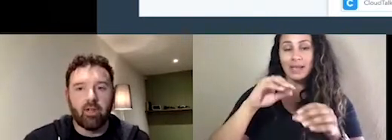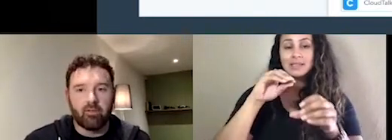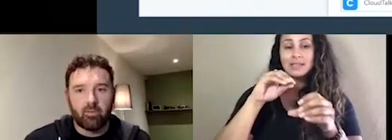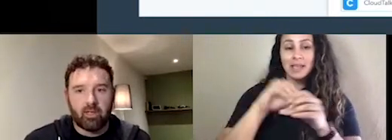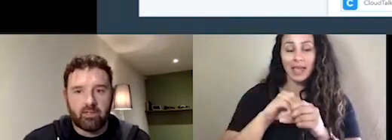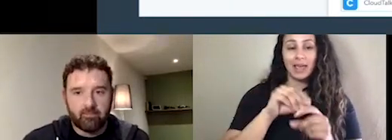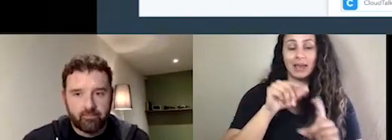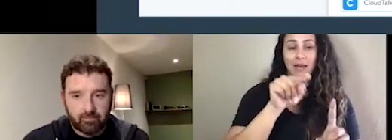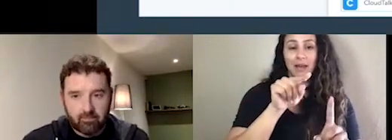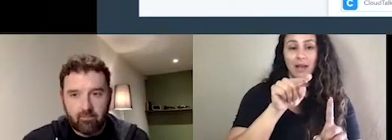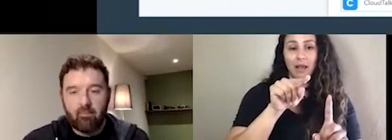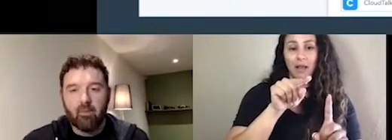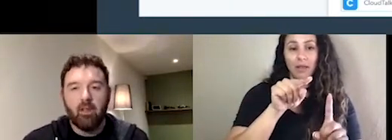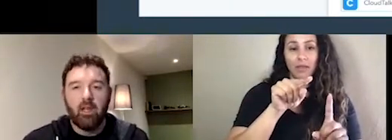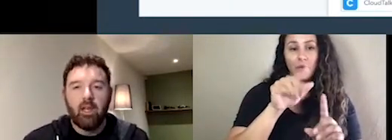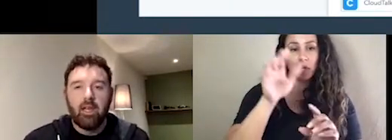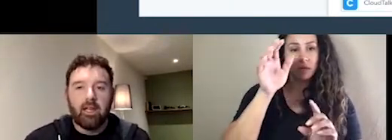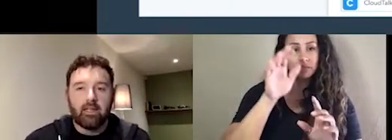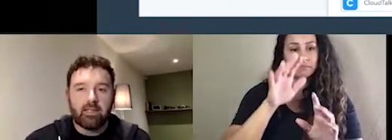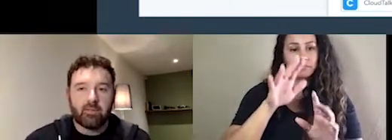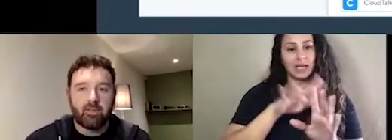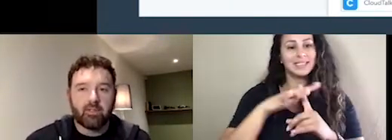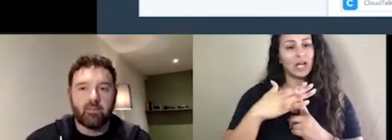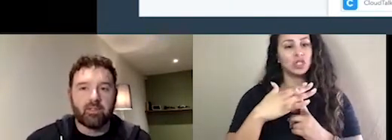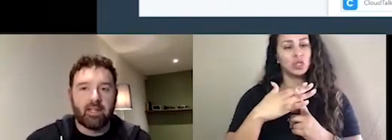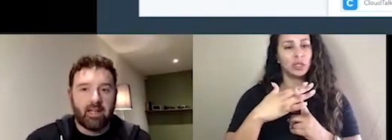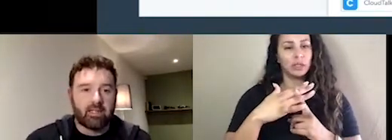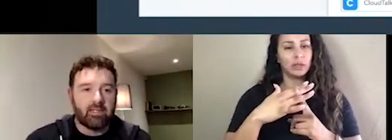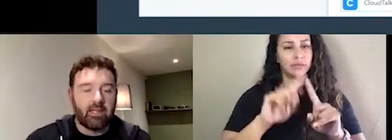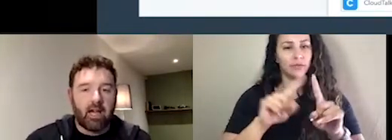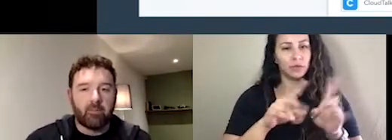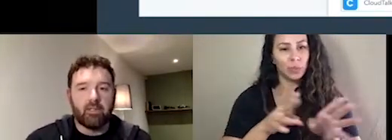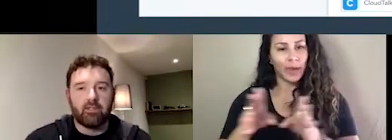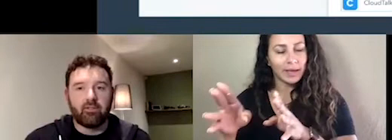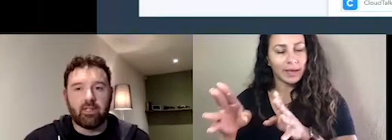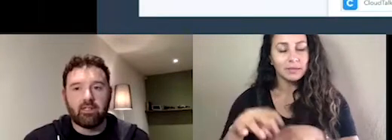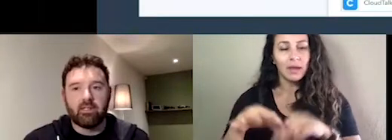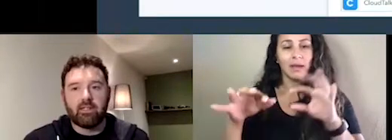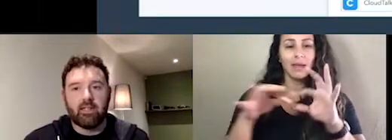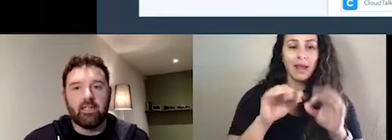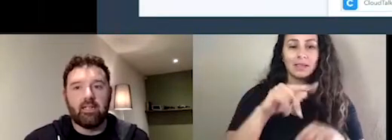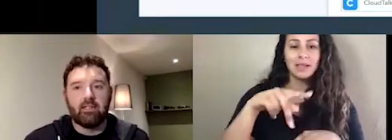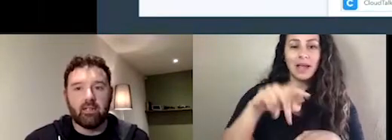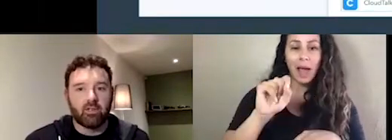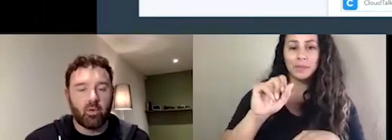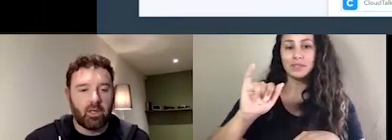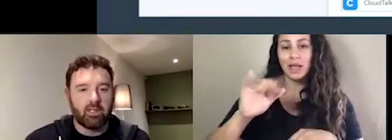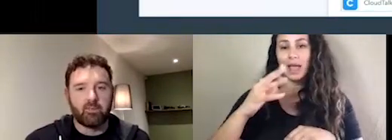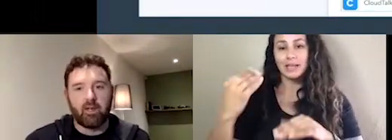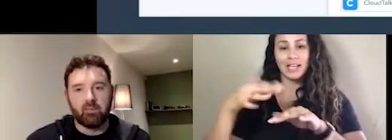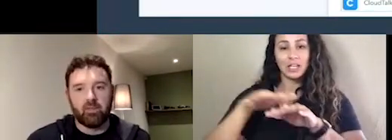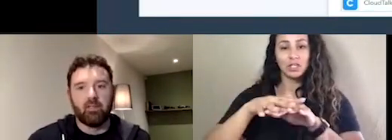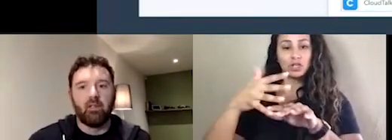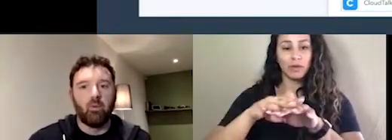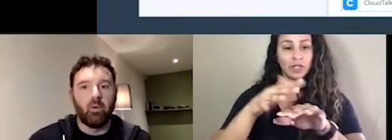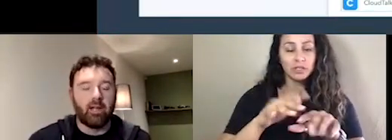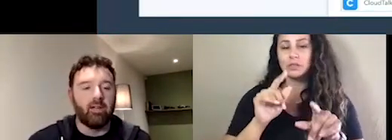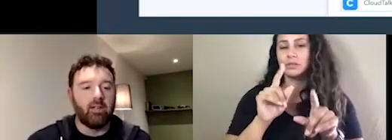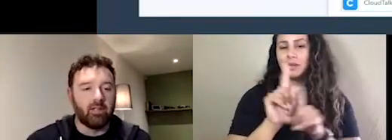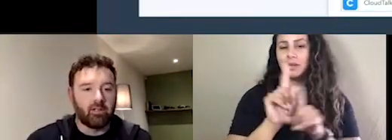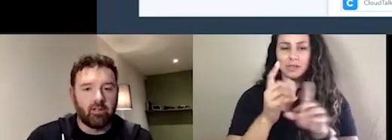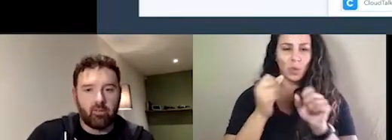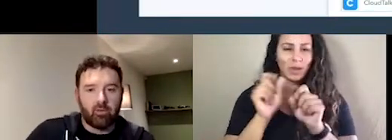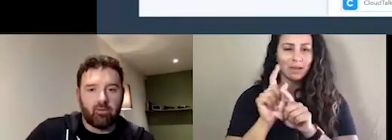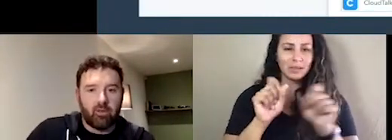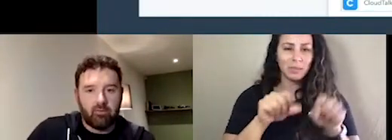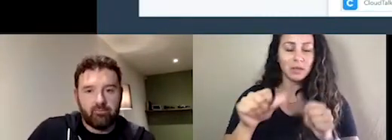contextually relevant ways. This helps customers connect the apps and integrations they need as quickly as possible without